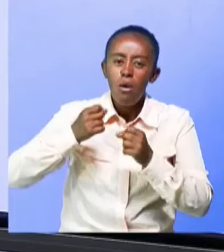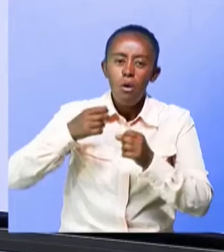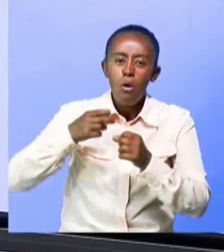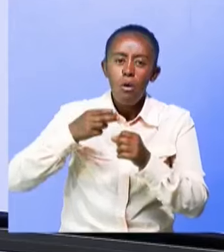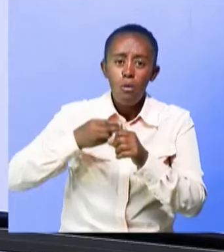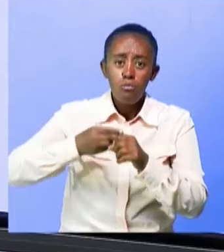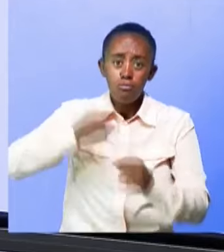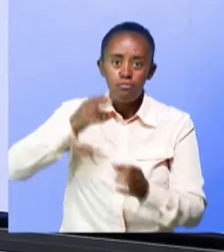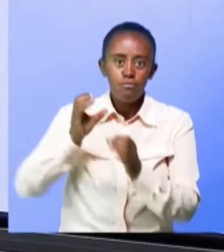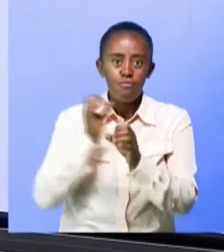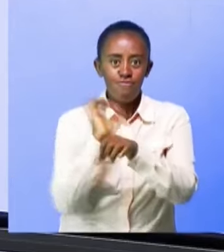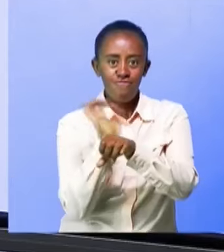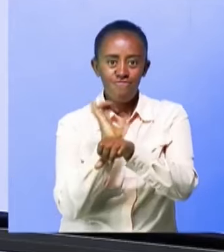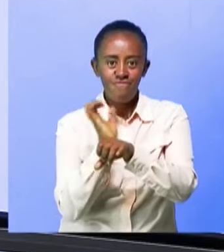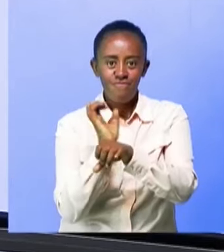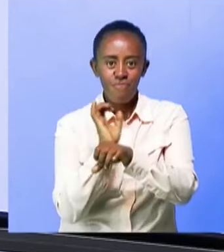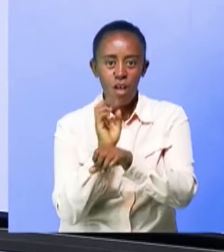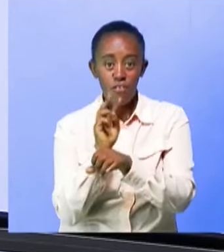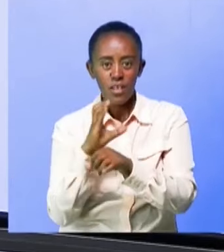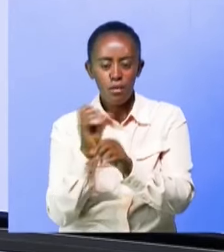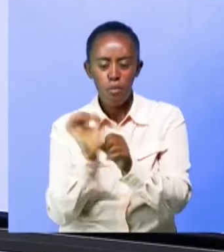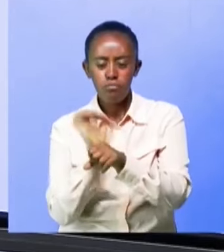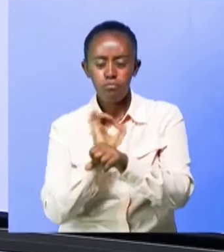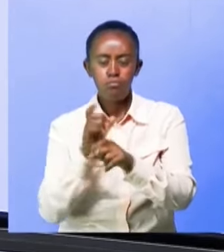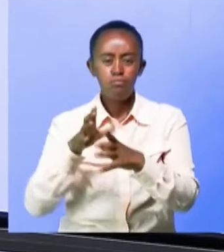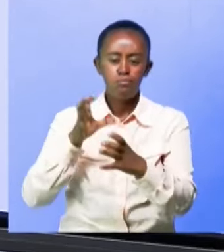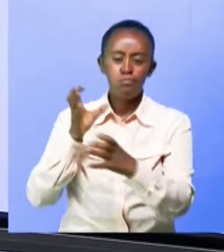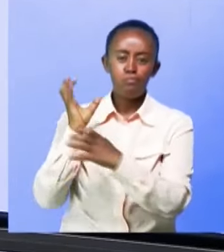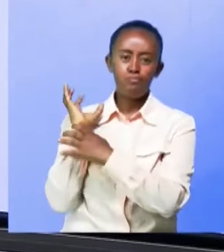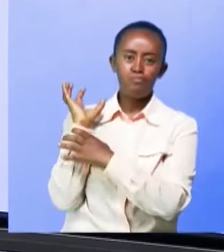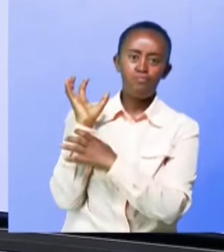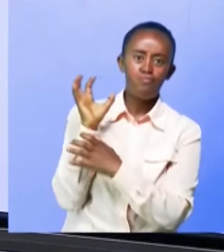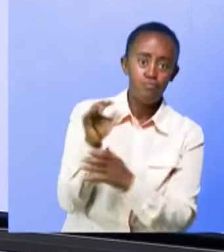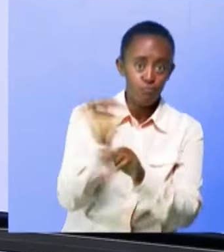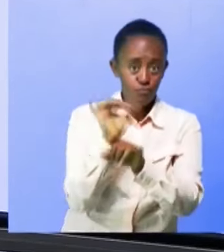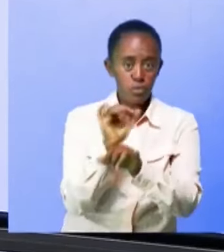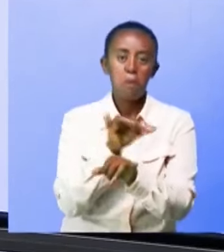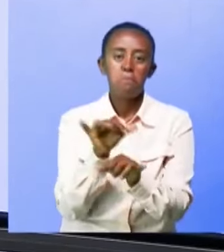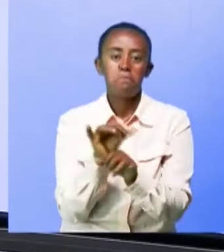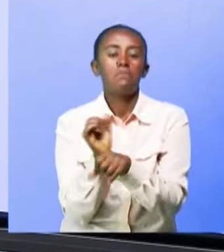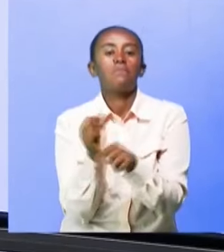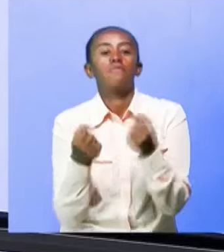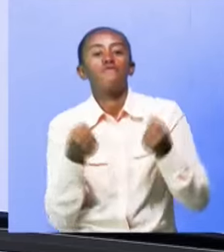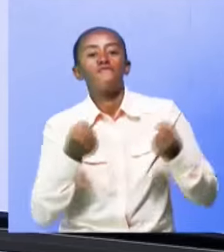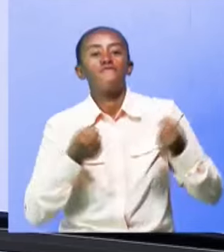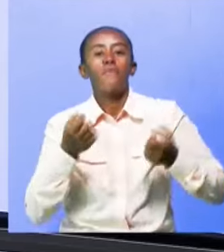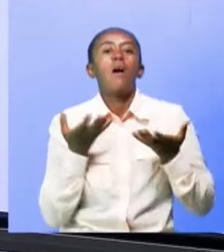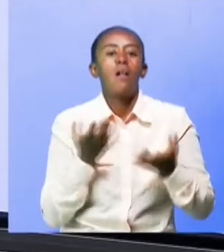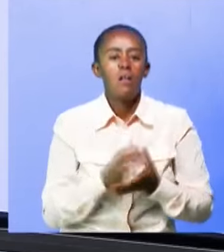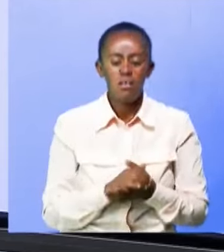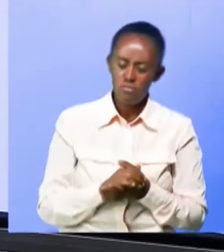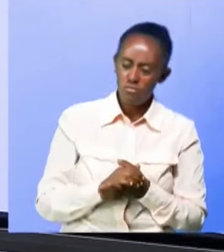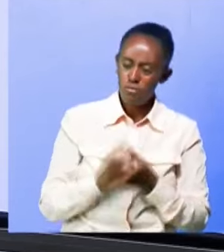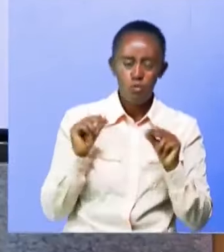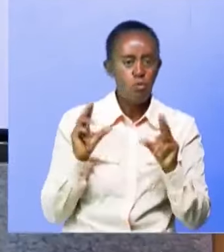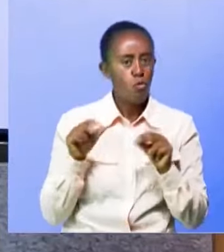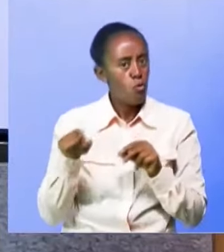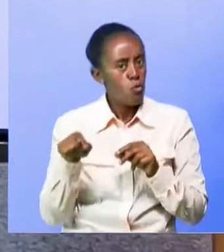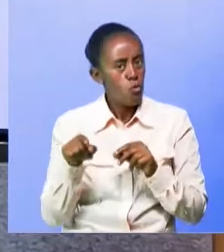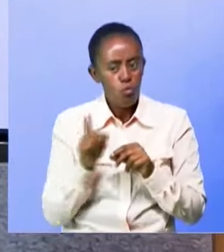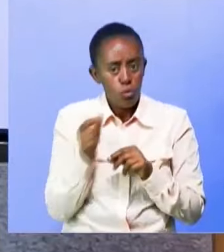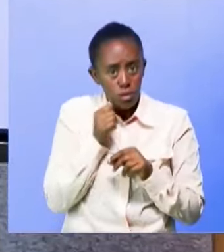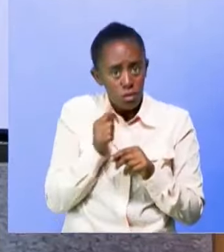track vehicle. I want to be, or I want to drive a truck, a vehicle. No, no, no, no, no. It doesn't deserve